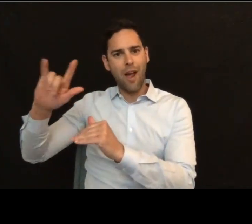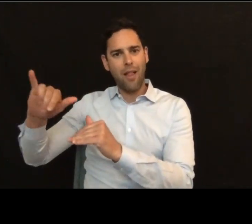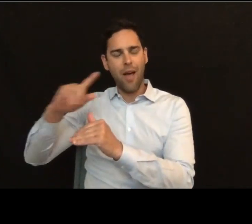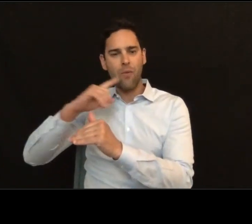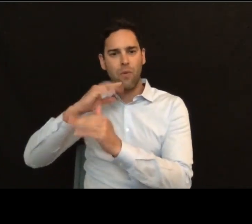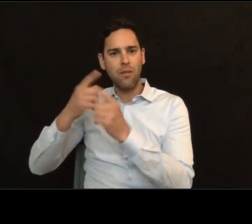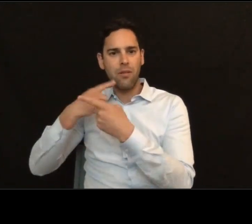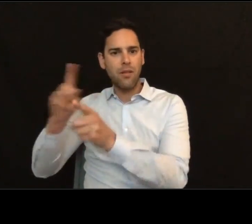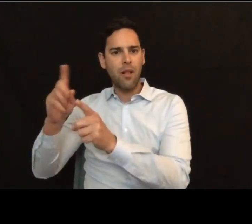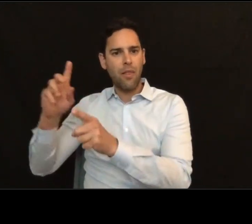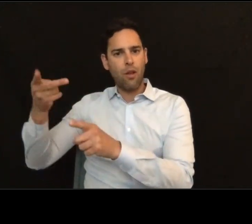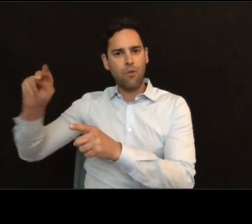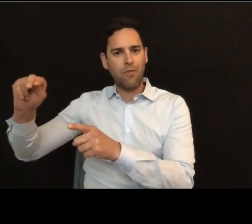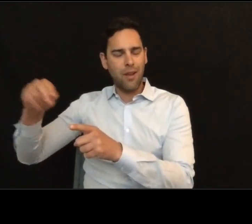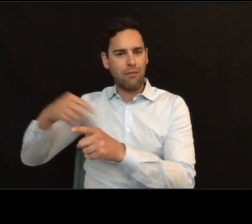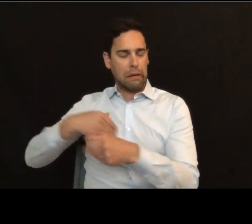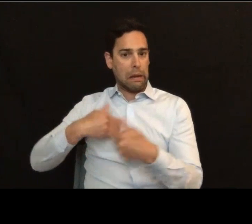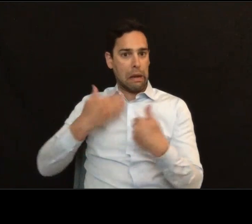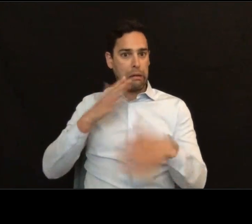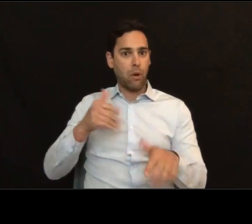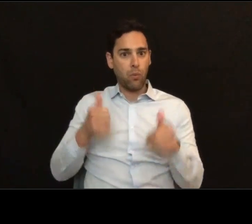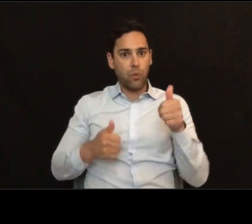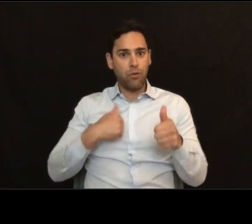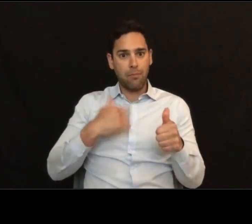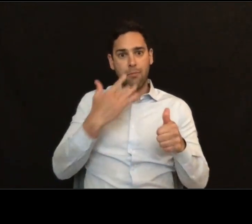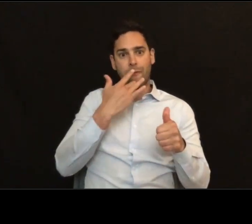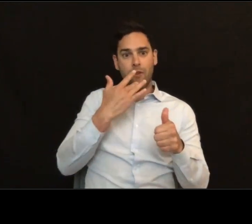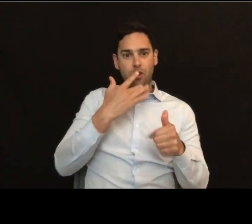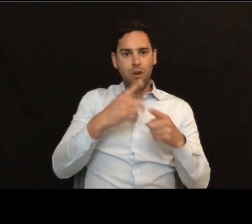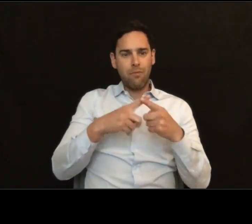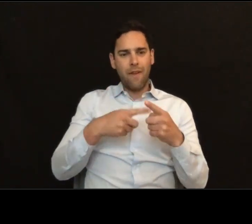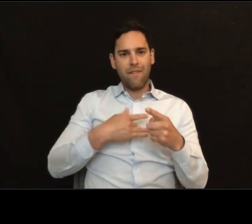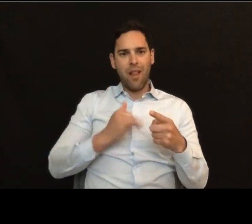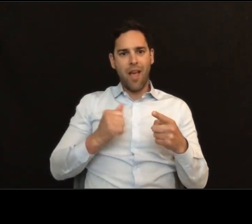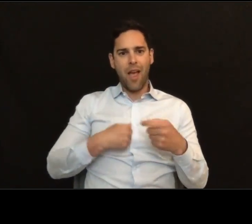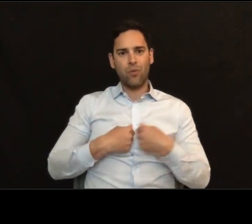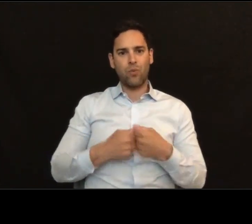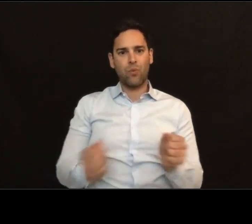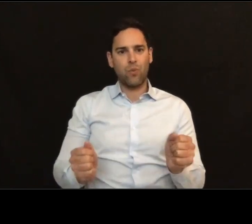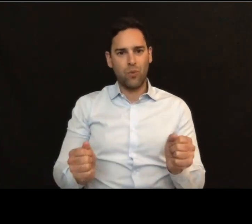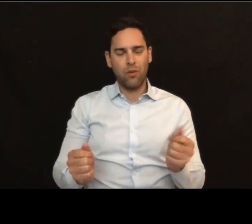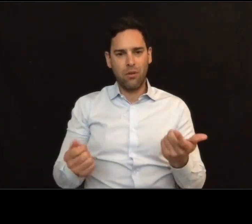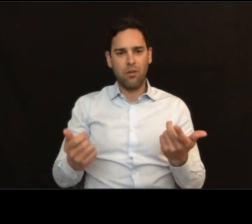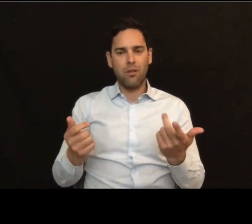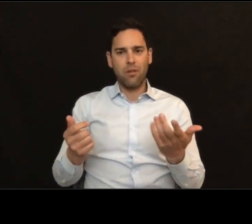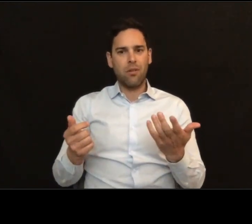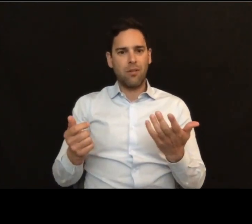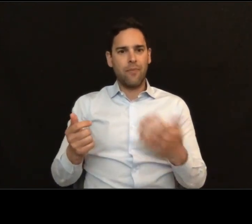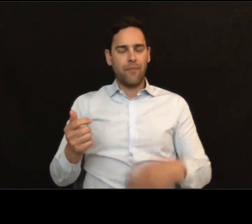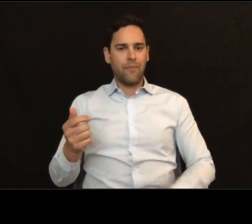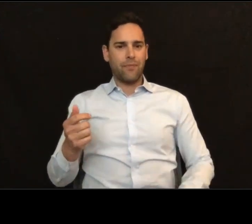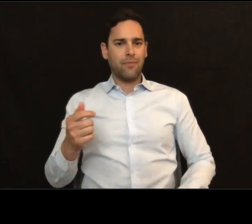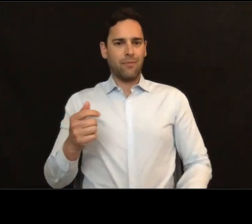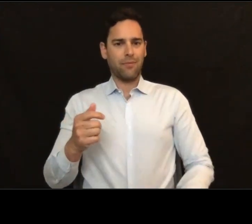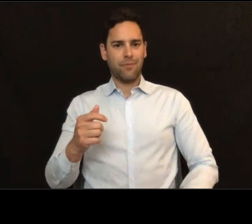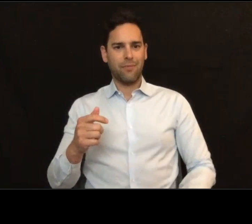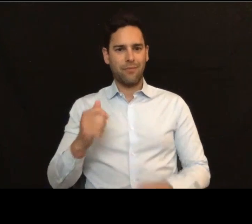too uncomfortable proclaiming my pronouns as those of my AGAB assigned gender at